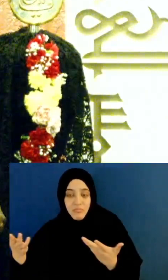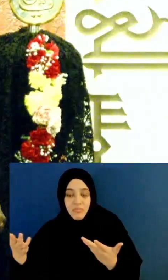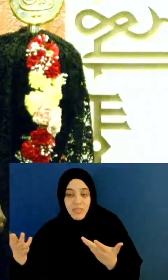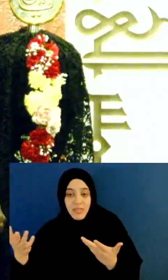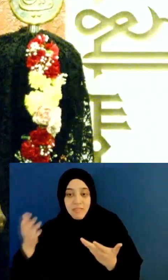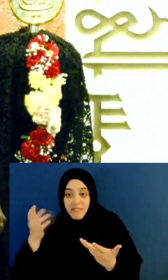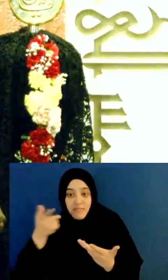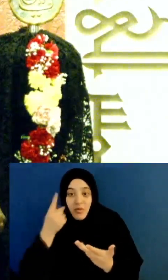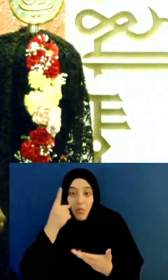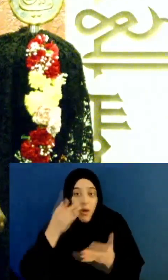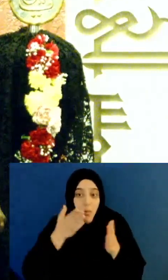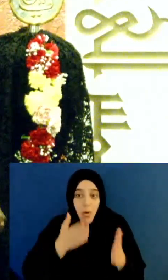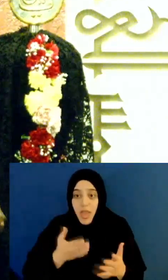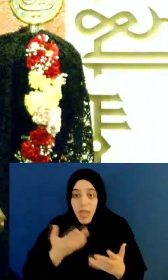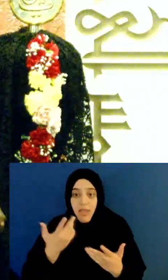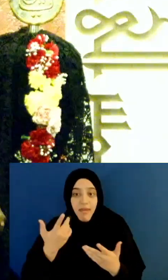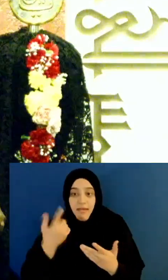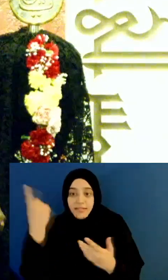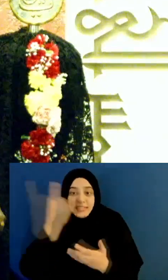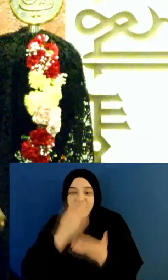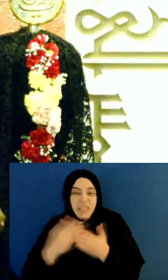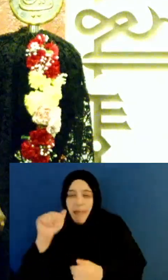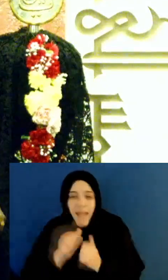that place.